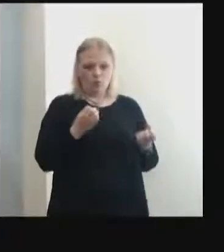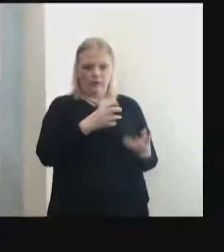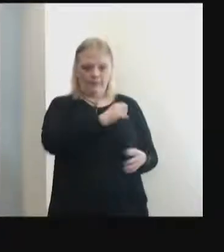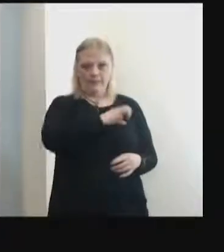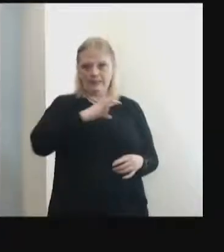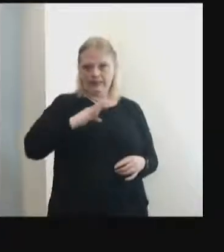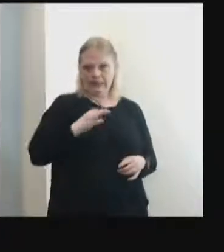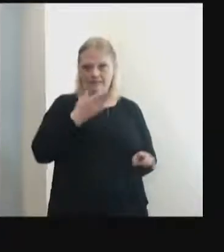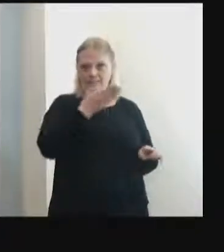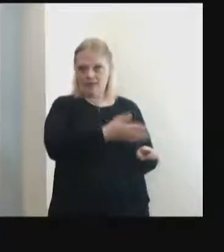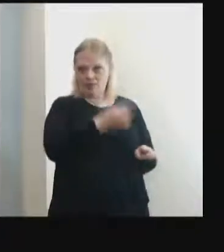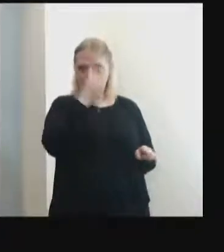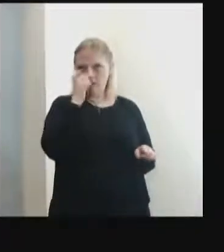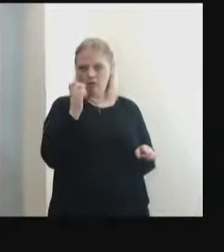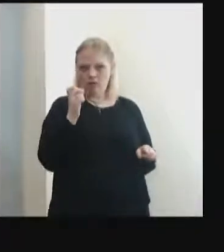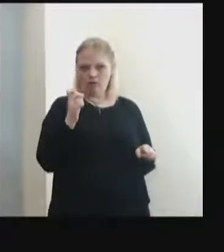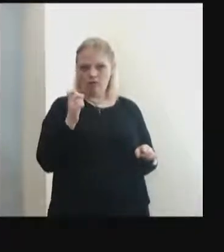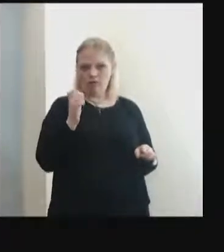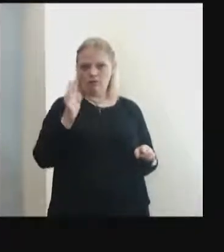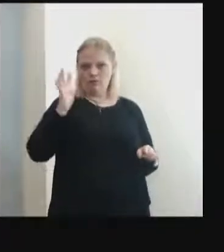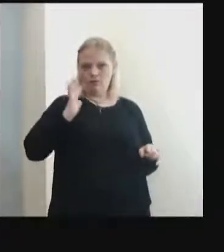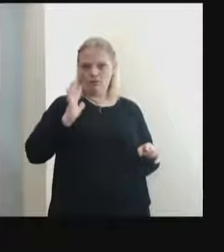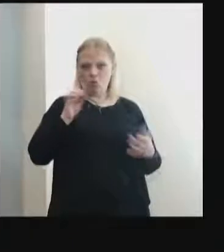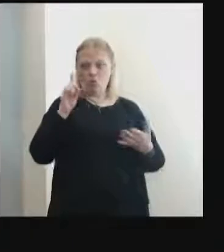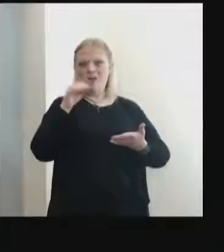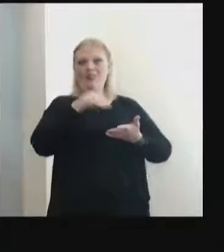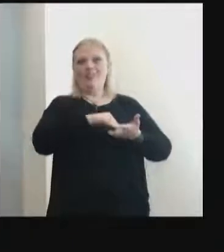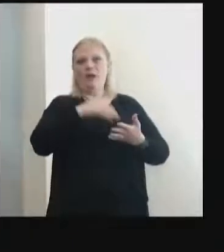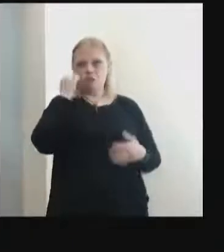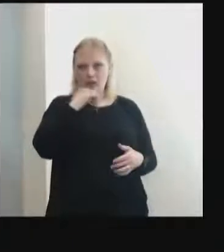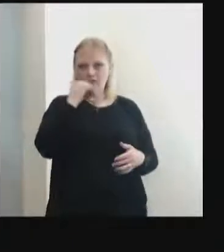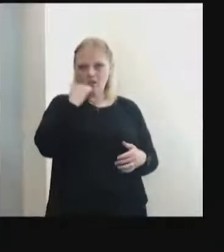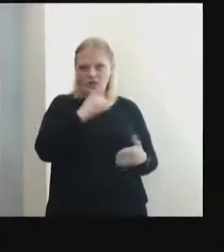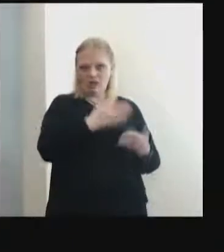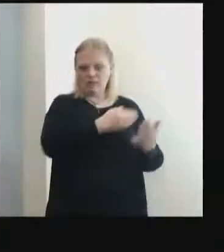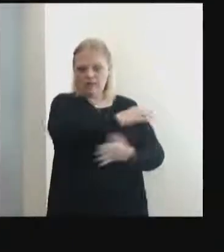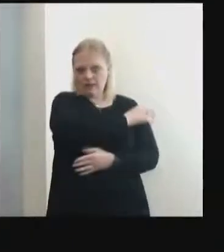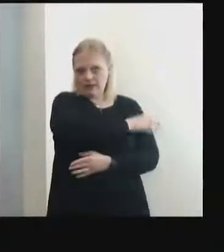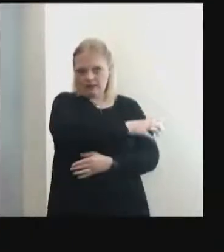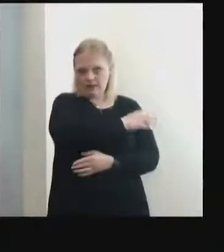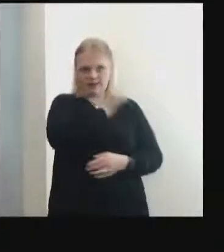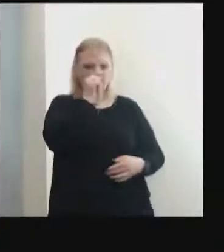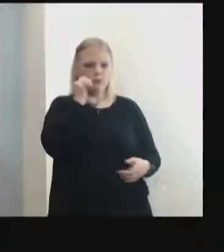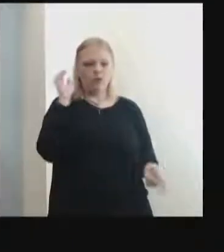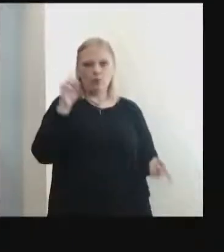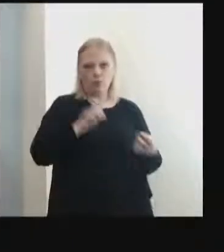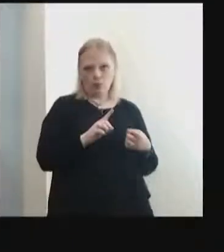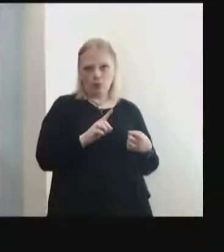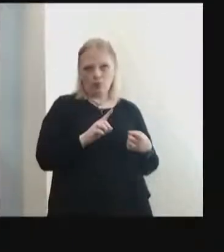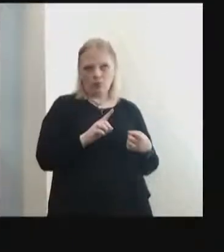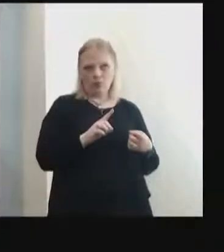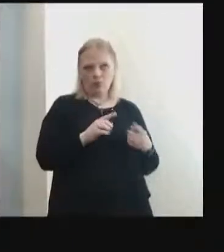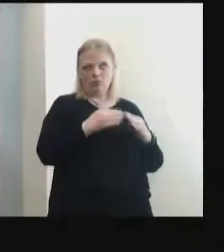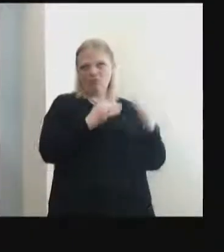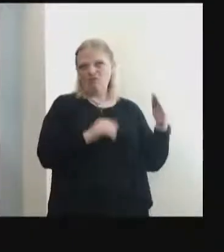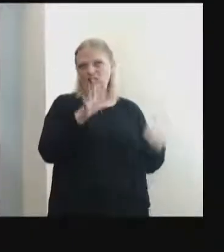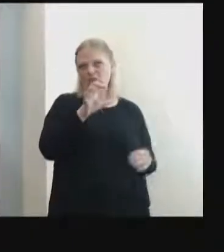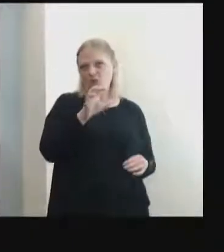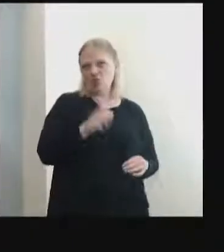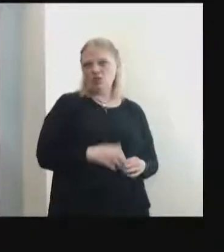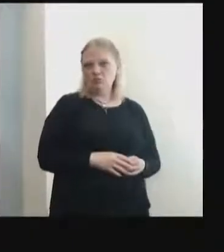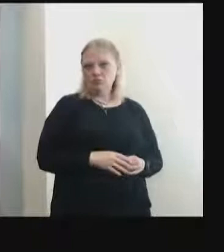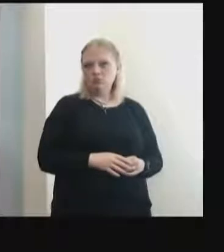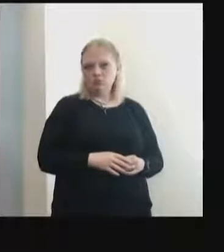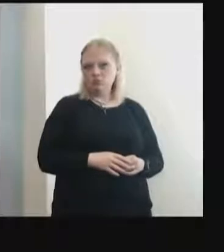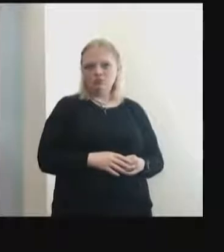that we need there, because beforehand we could do 1,000 a day at some of these clinics, and we've reduced that down to less than 500. So